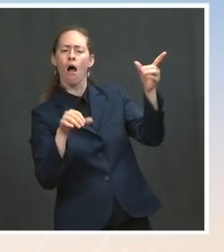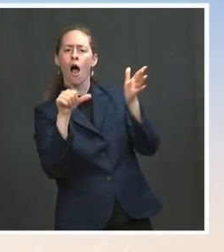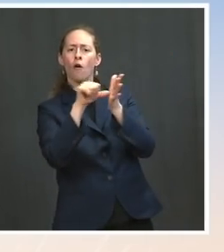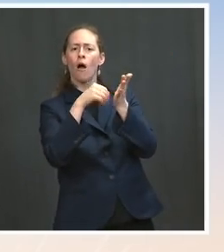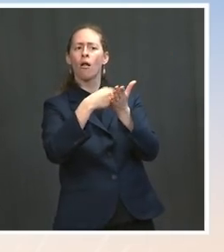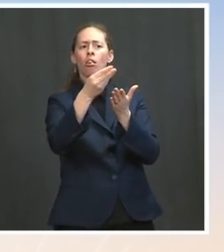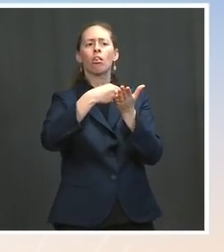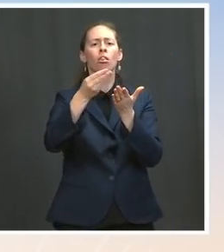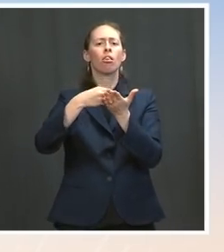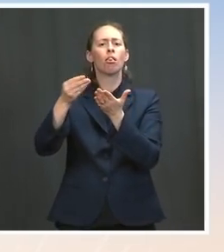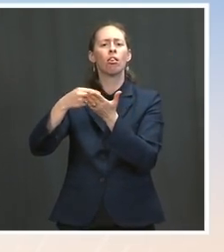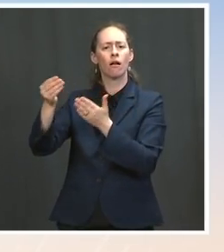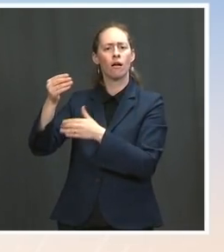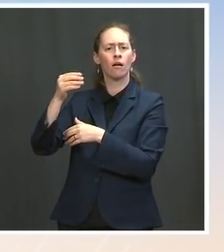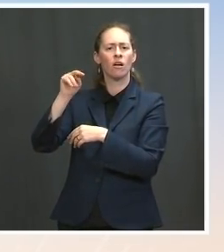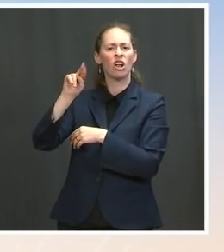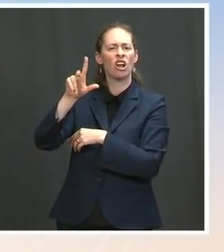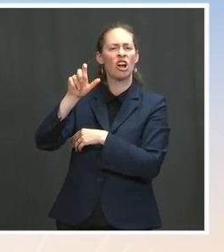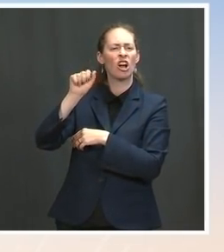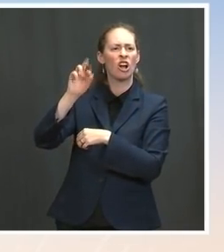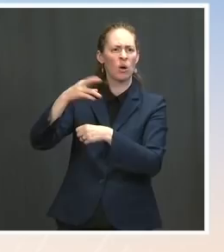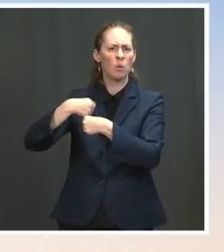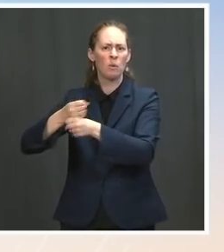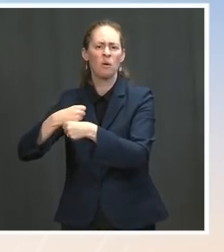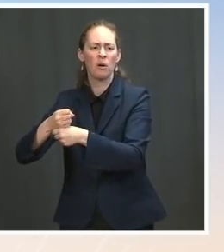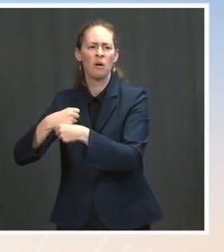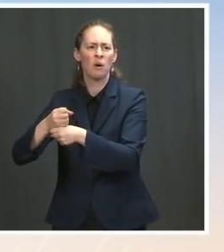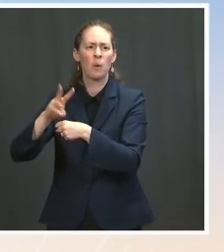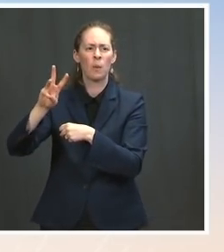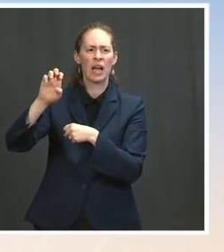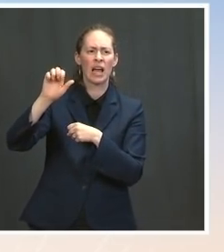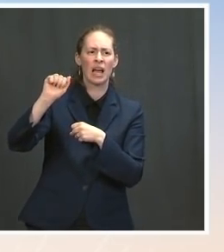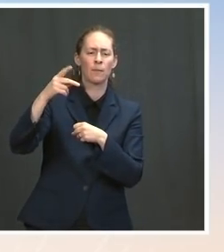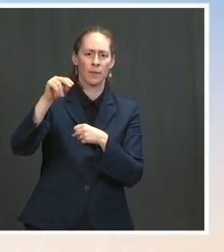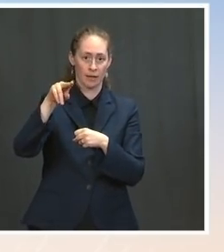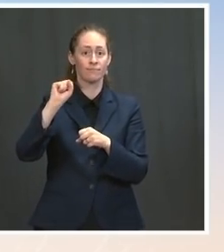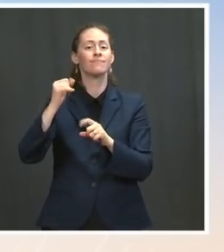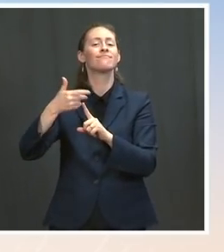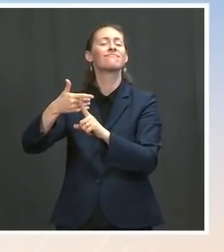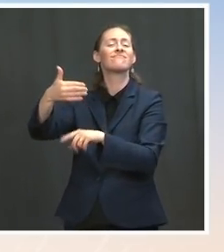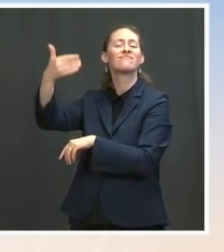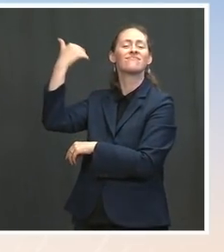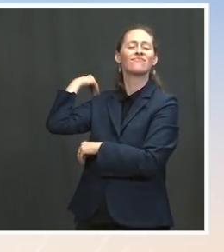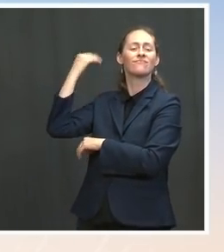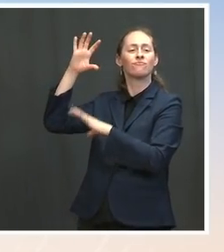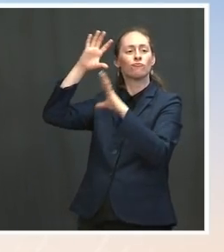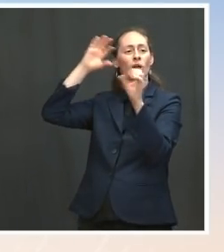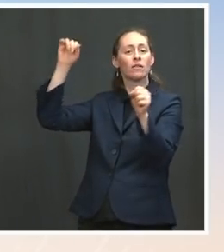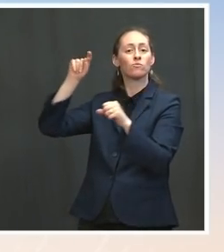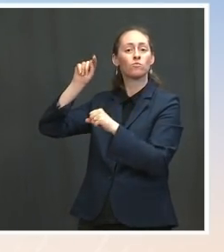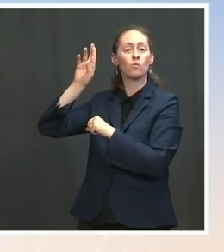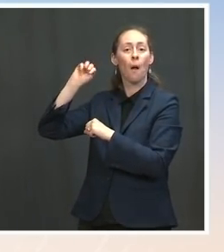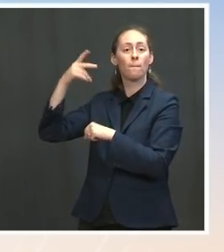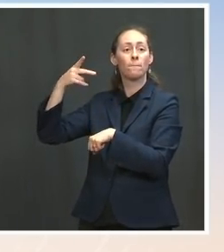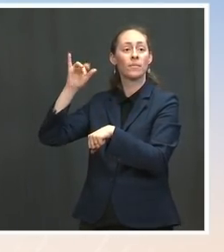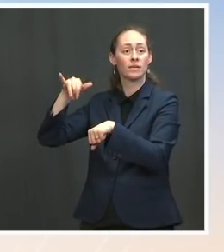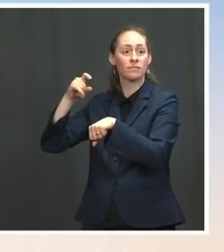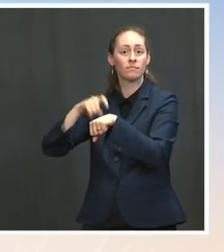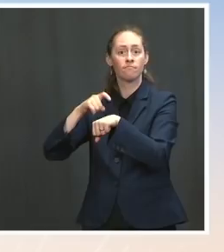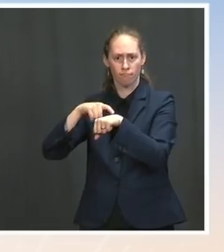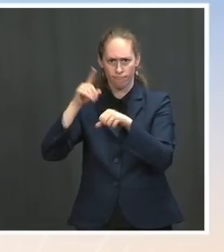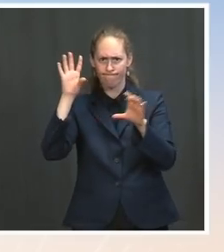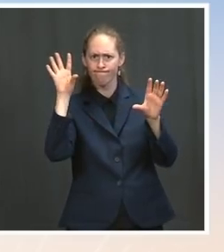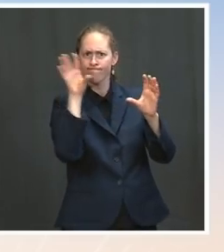to the visibility we had before the former president pulled out of that deal, is in our interest. So we will continue to work and